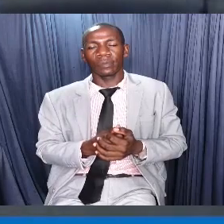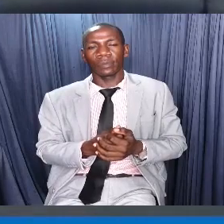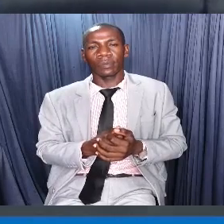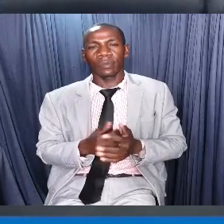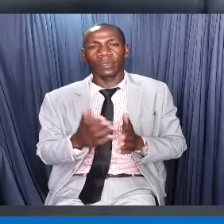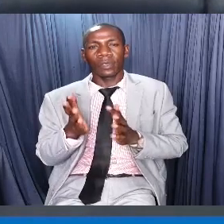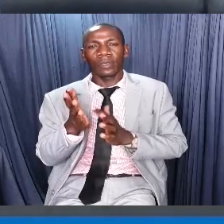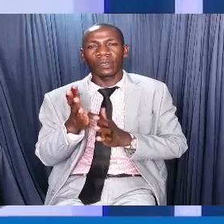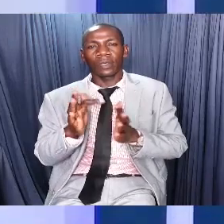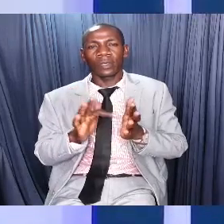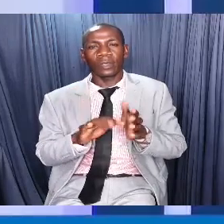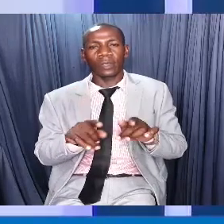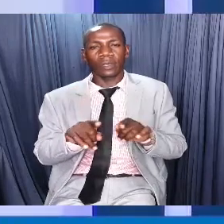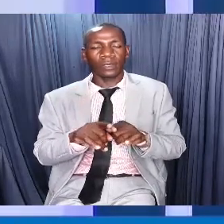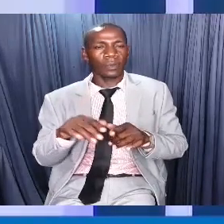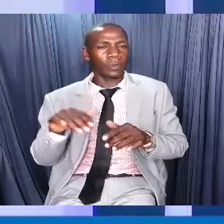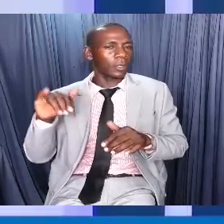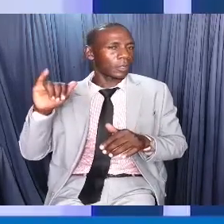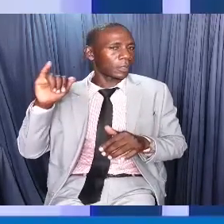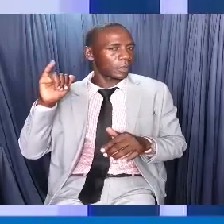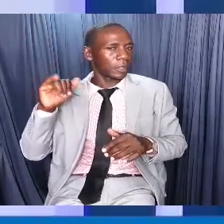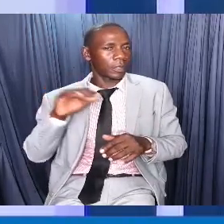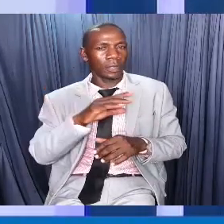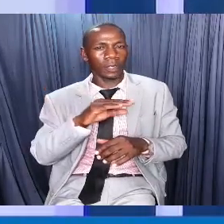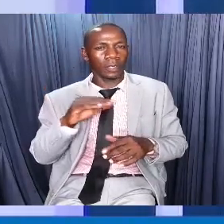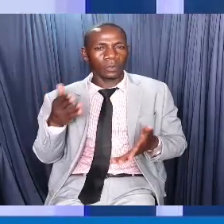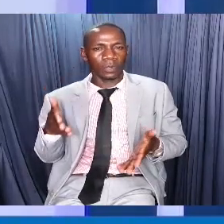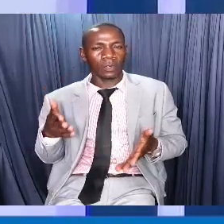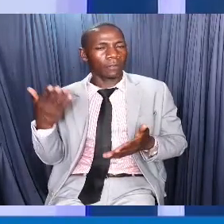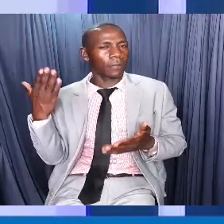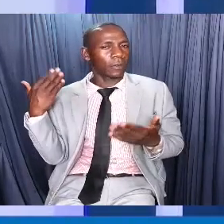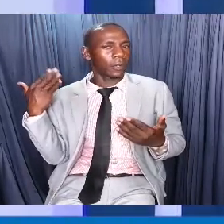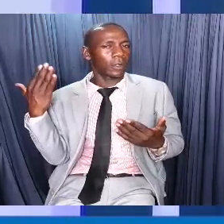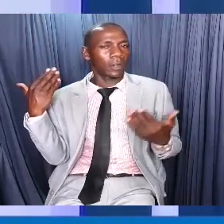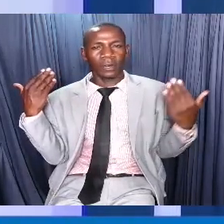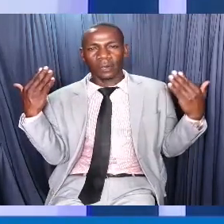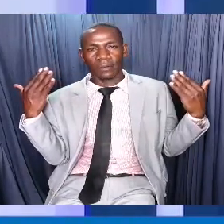Maana Yesu yule jana leo na hata. Because Jesus is the same yesterday, today and